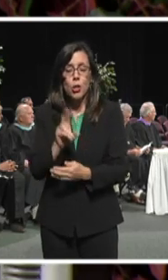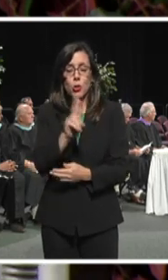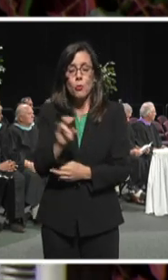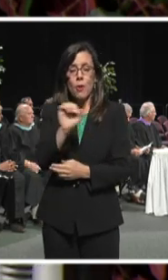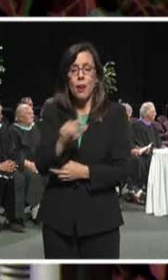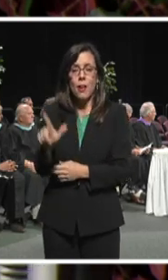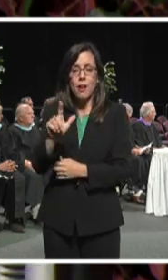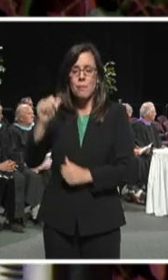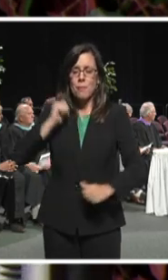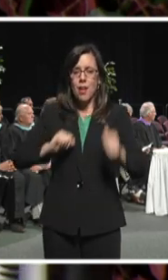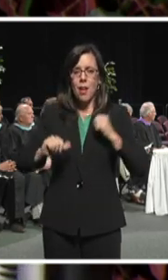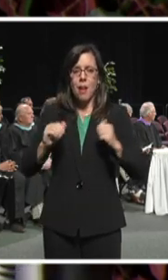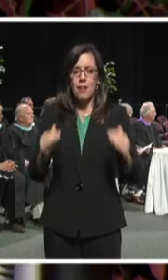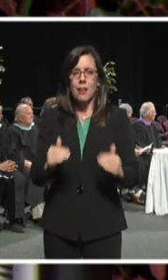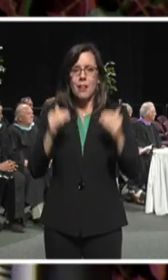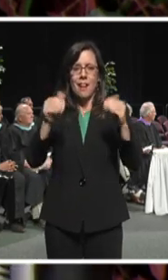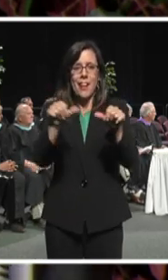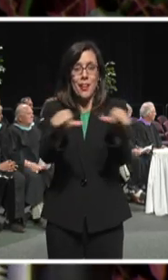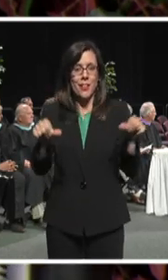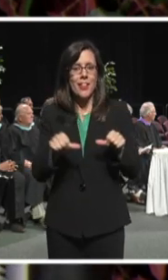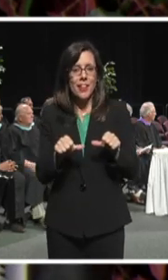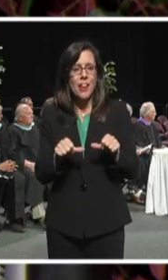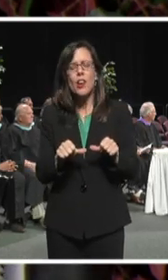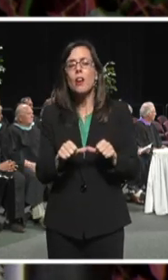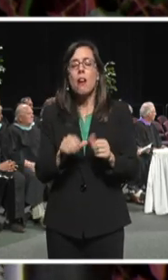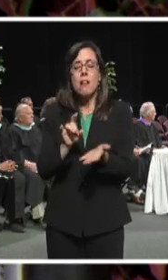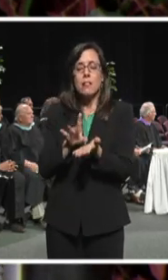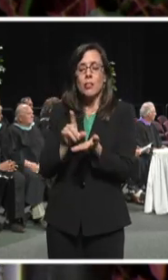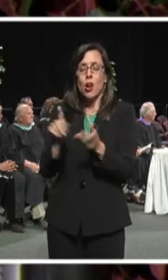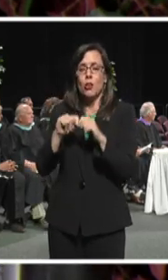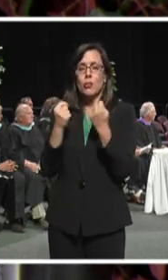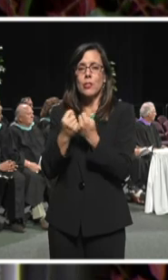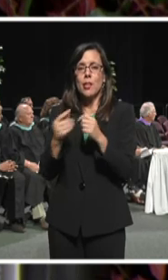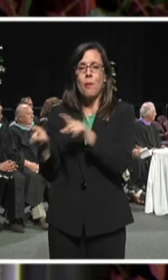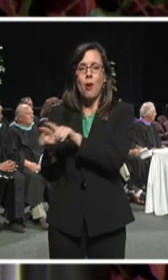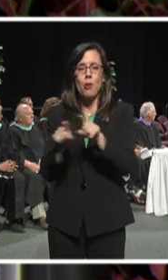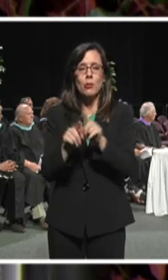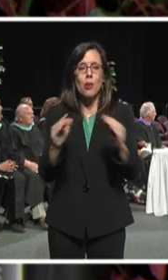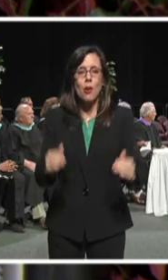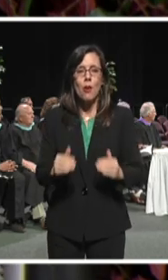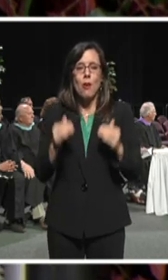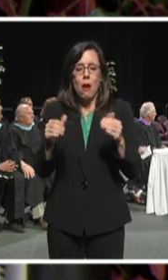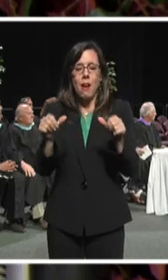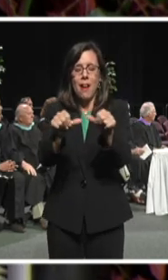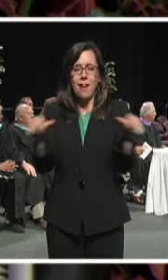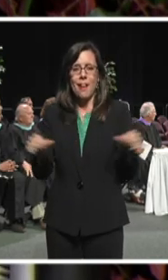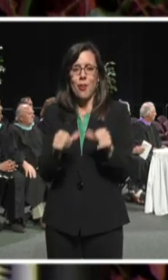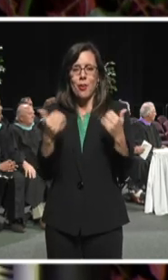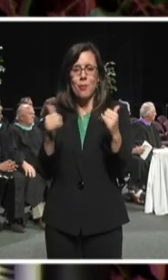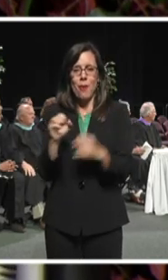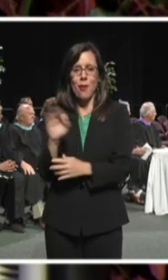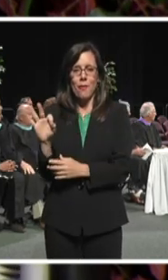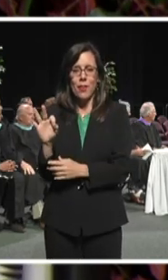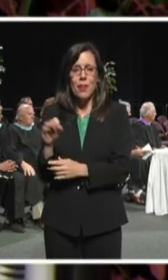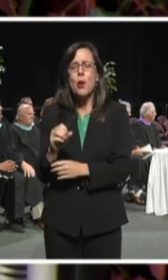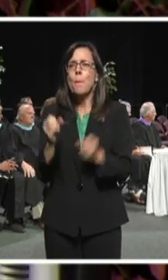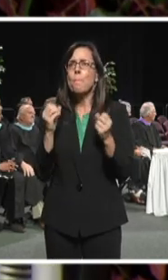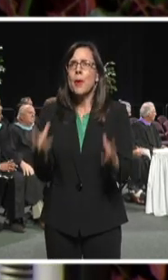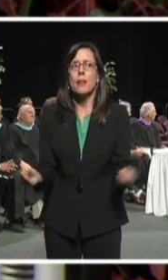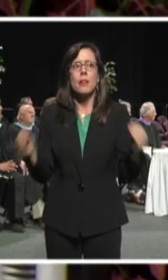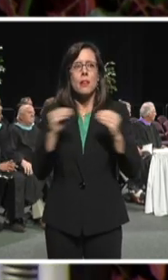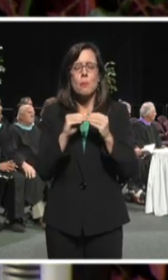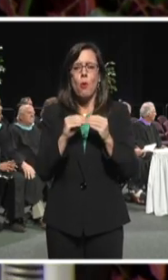UIL play making it to area, and our soccer team also making it to the area playoffs, and many